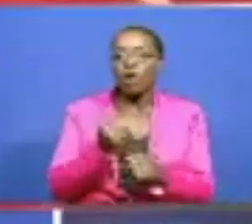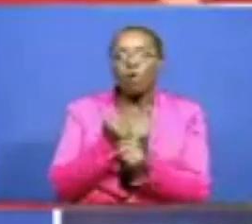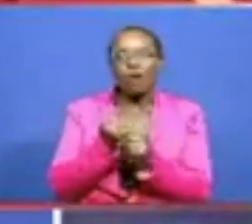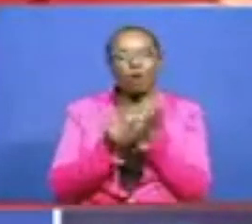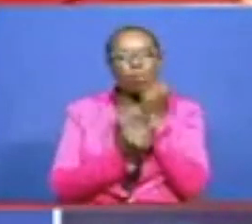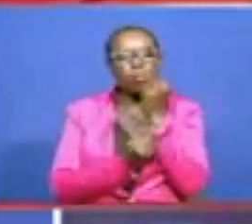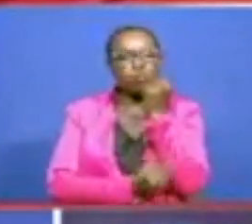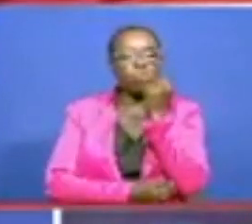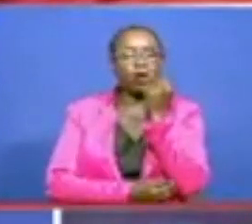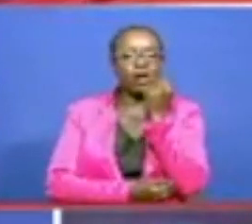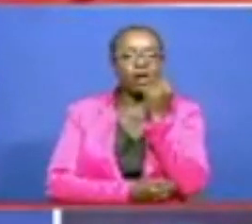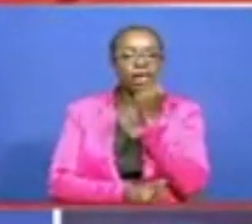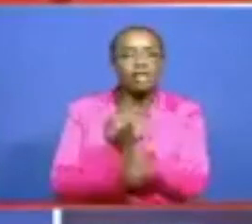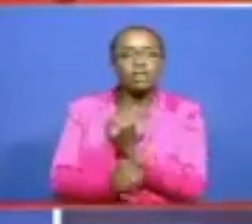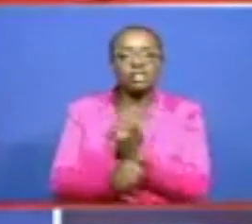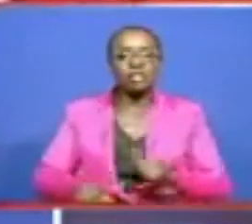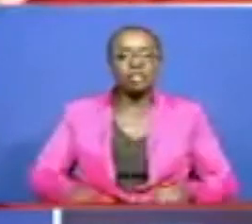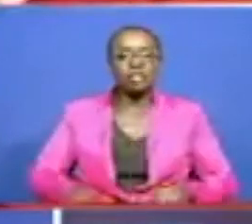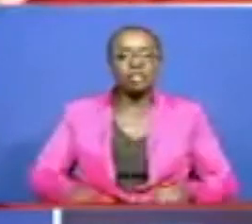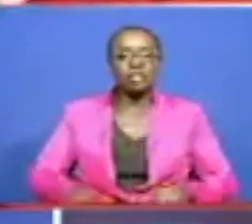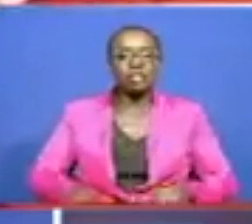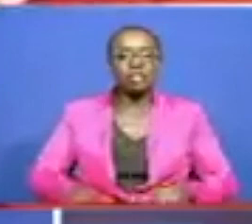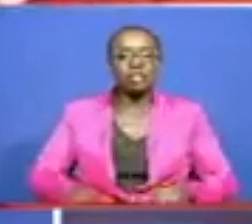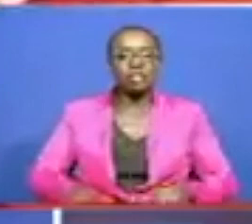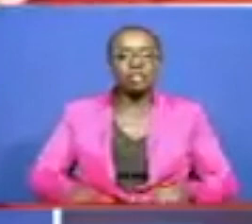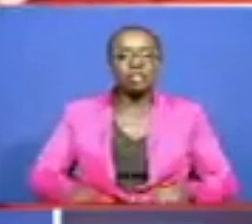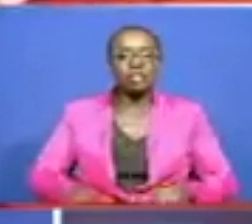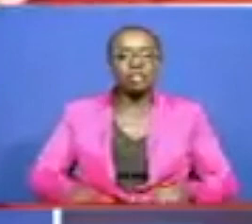structures that endanger the lives of locals. Quantity of human life.